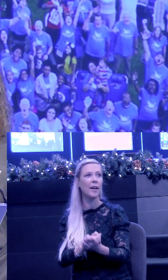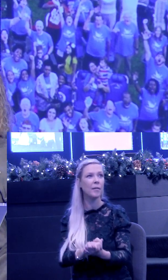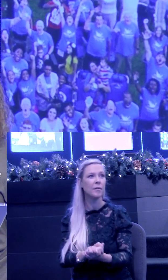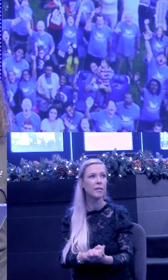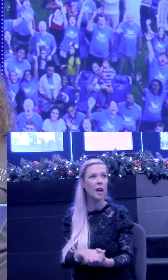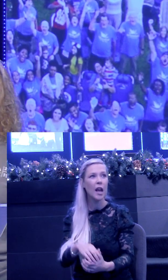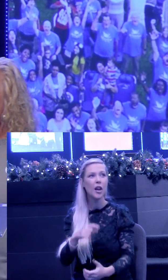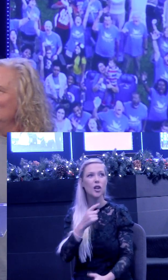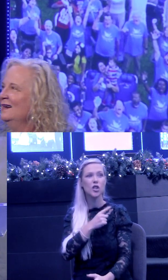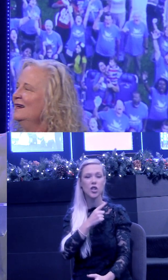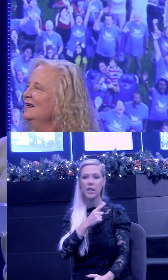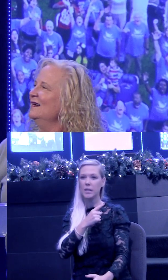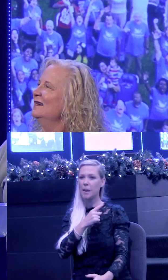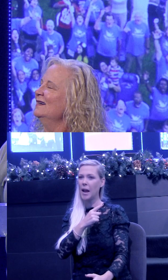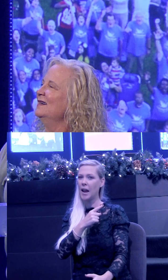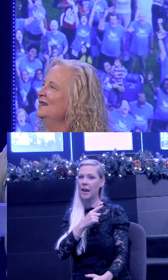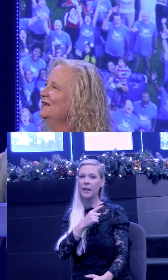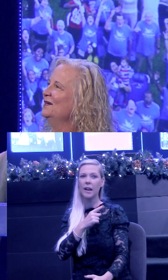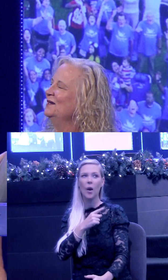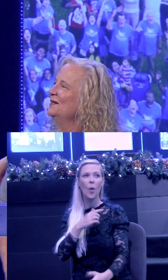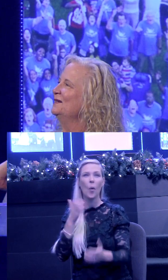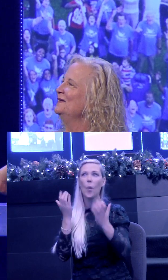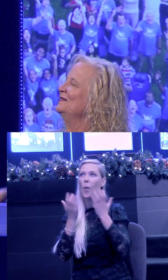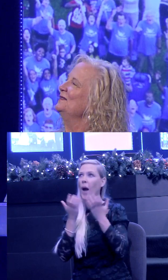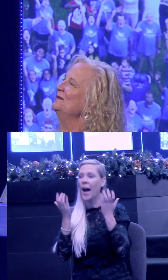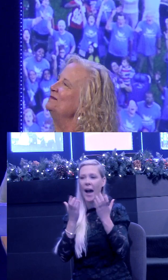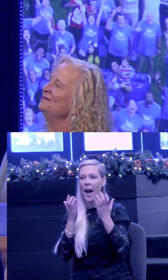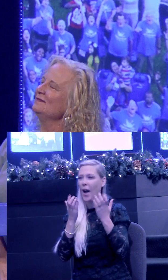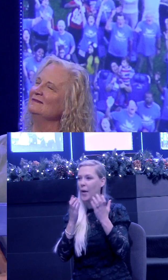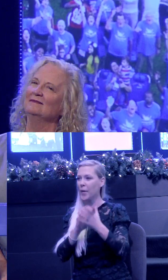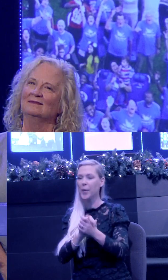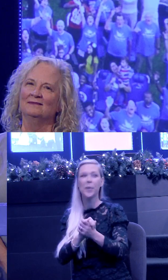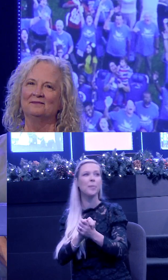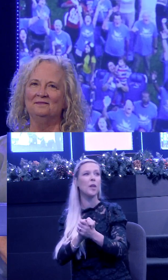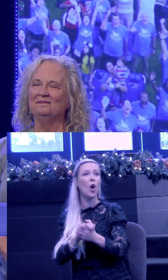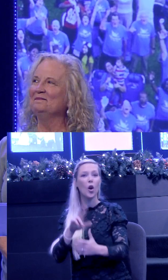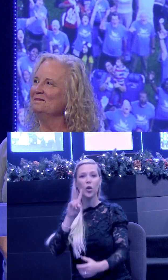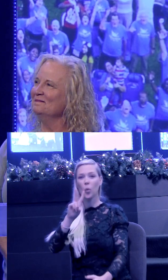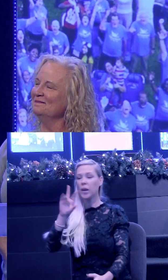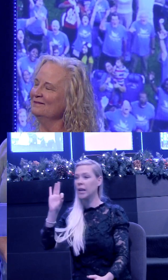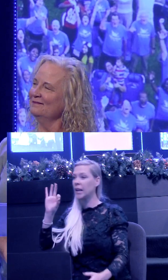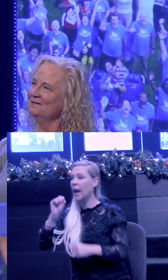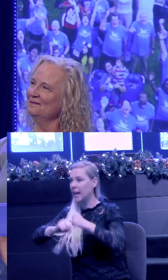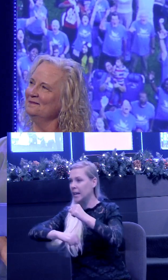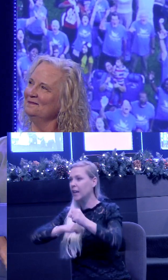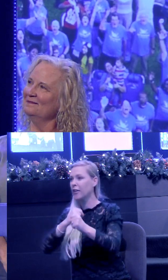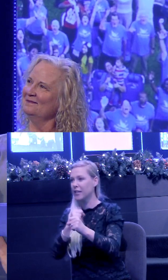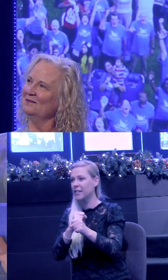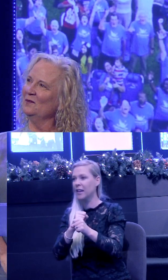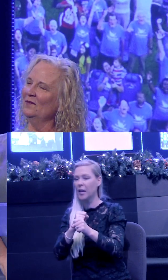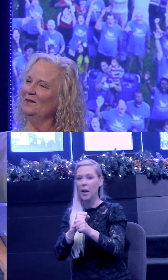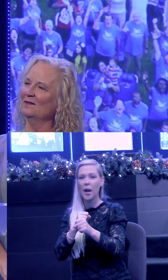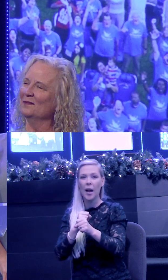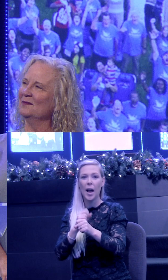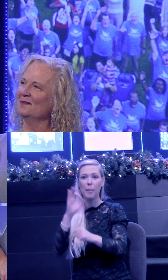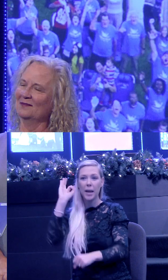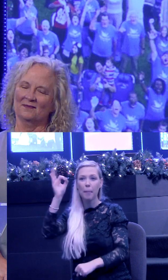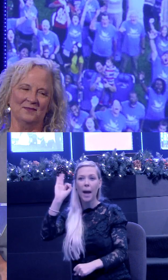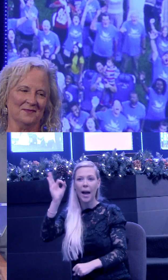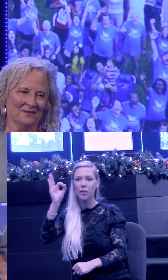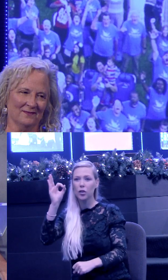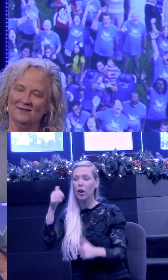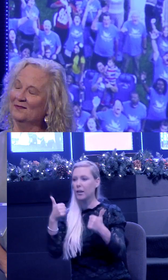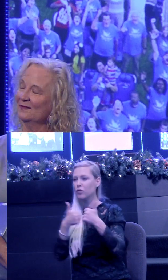She's been so much a part of the community story for the last 29 years. And I gotta tell you, being a pastor